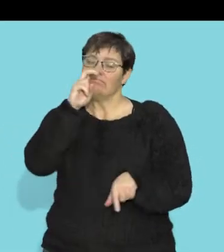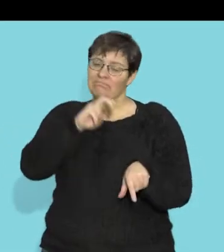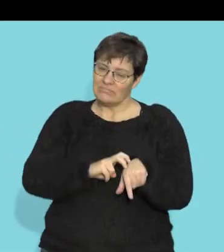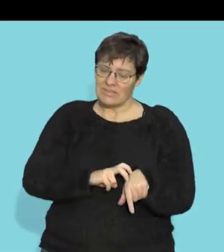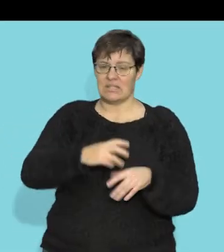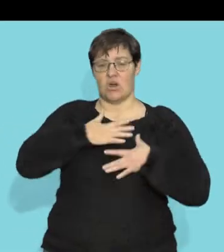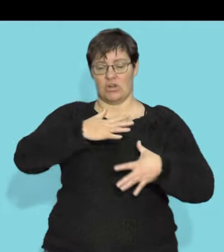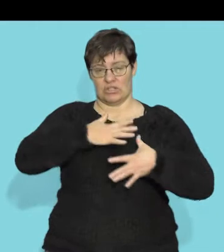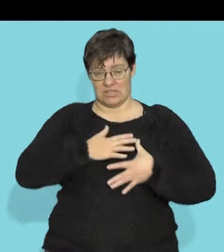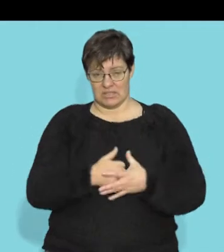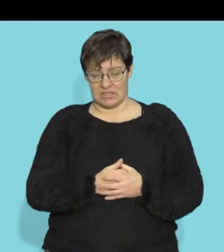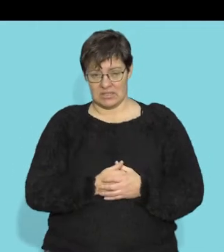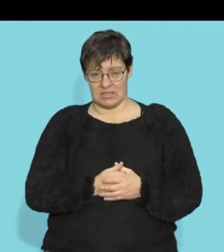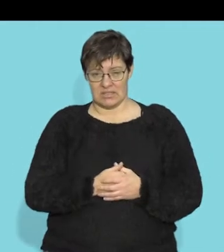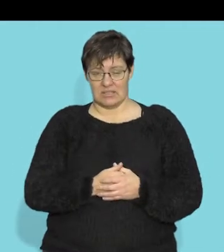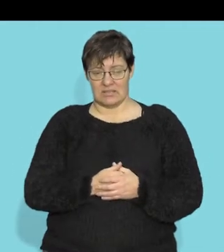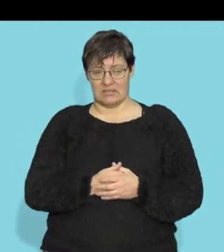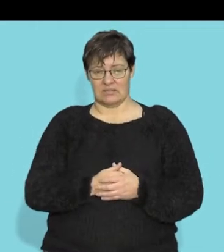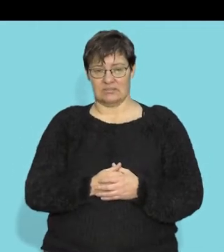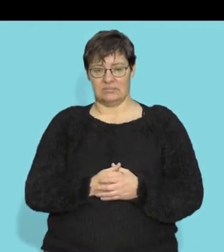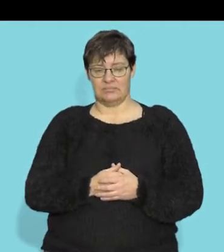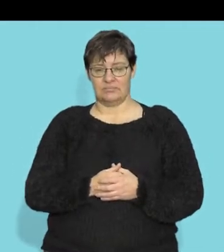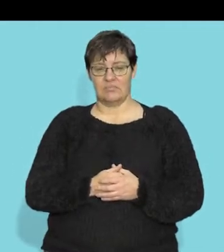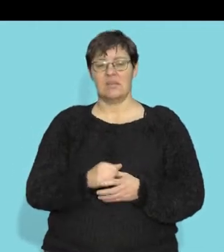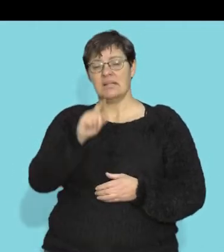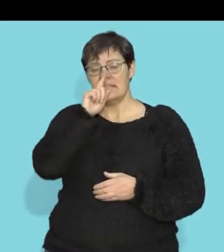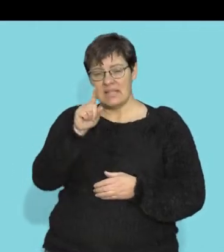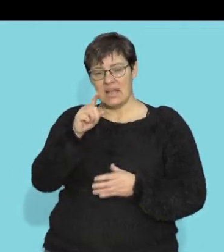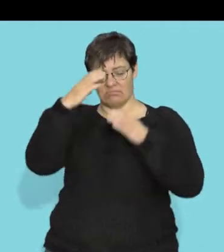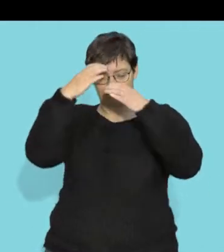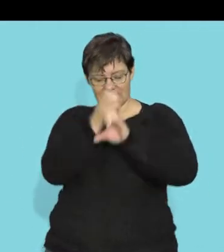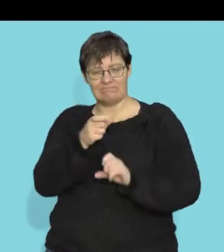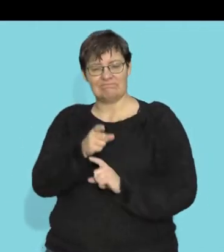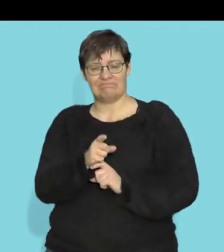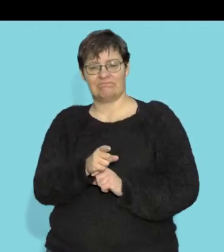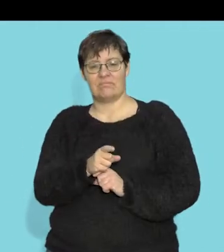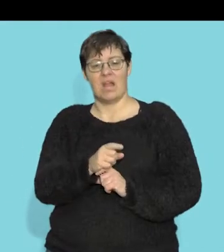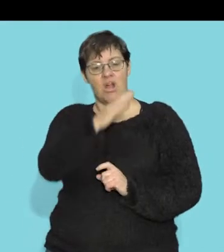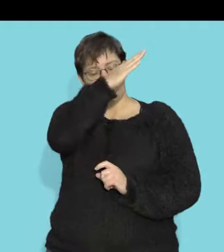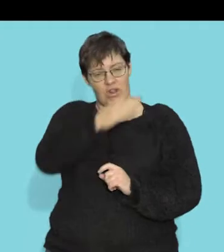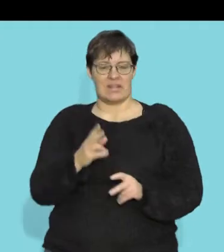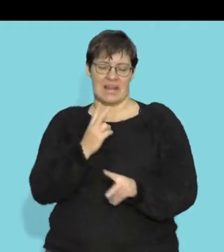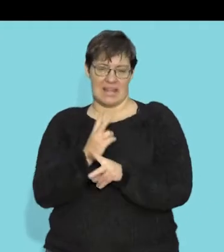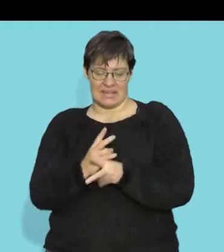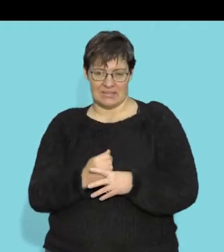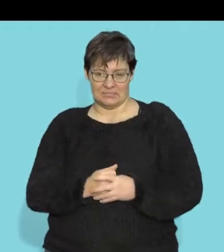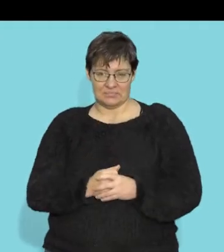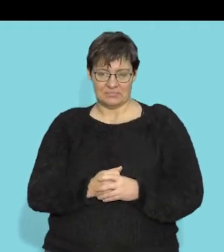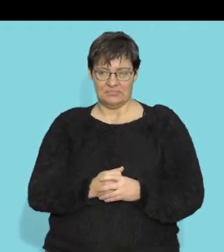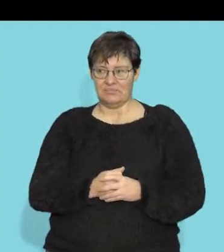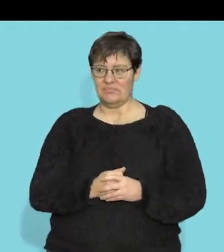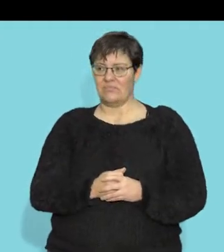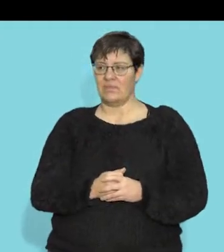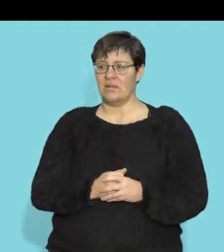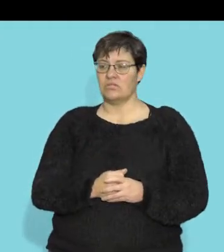oxygen. Now, if you have a look over here, we're going to see the concentration gradient again. So here my